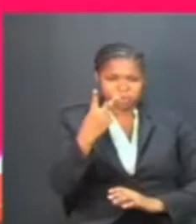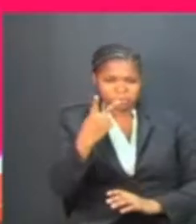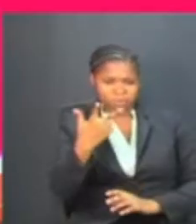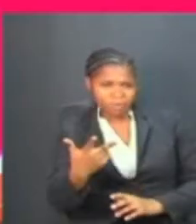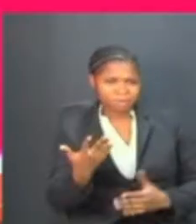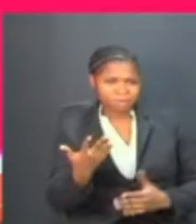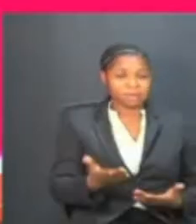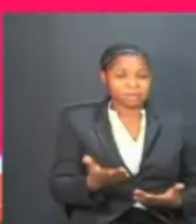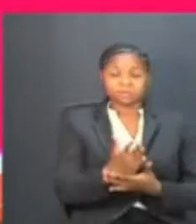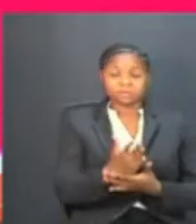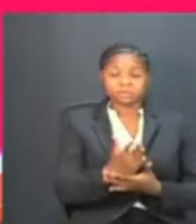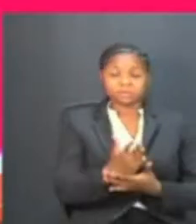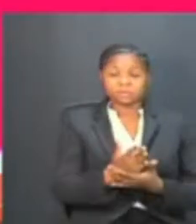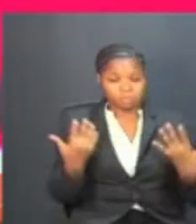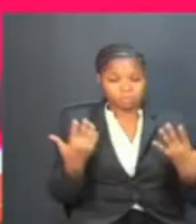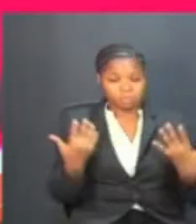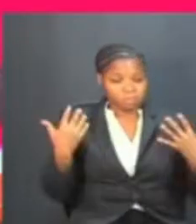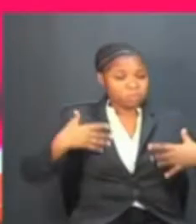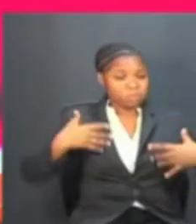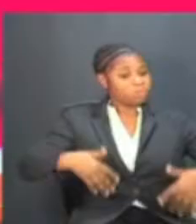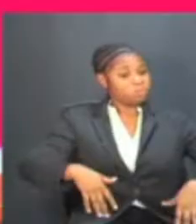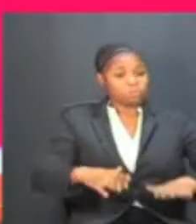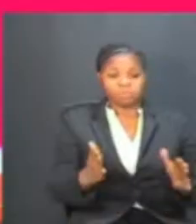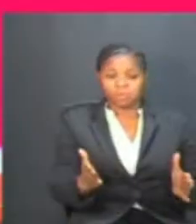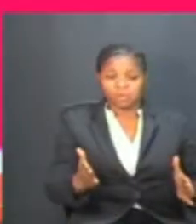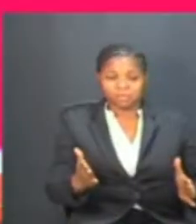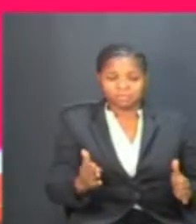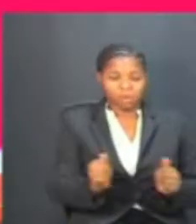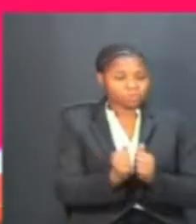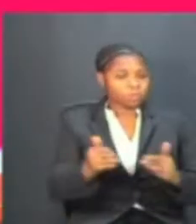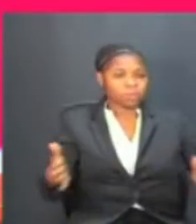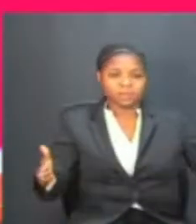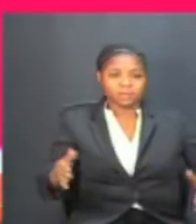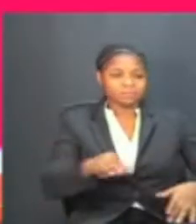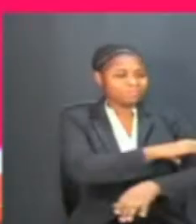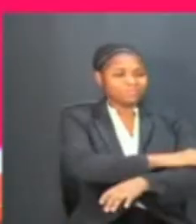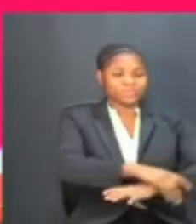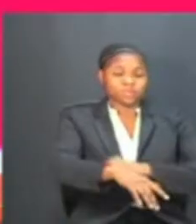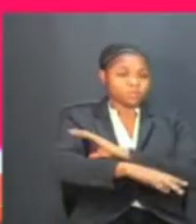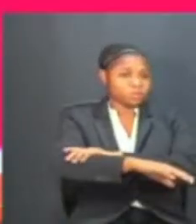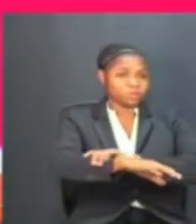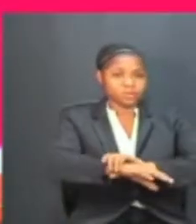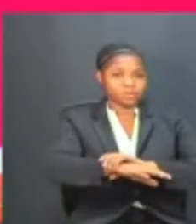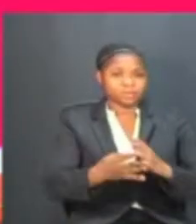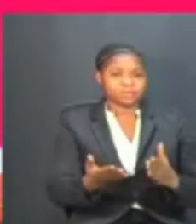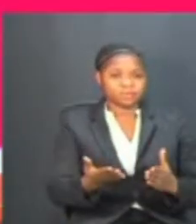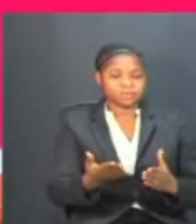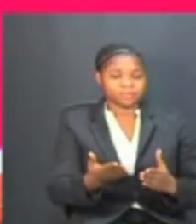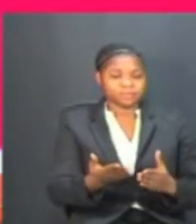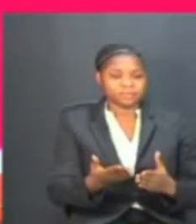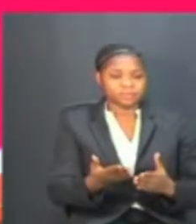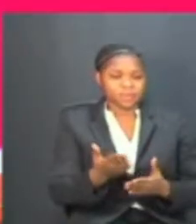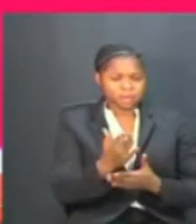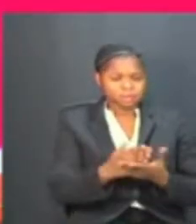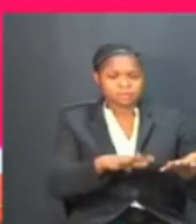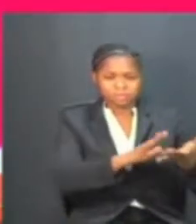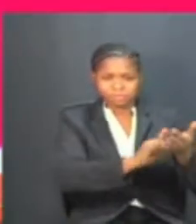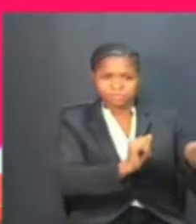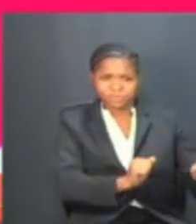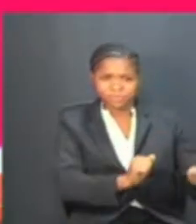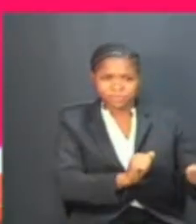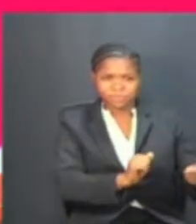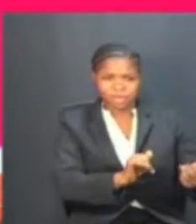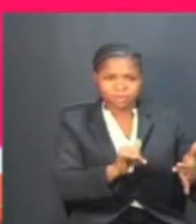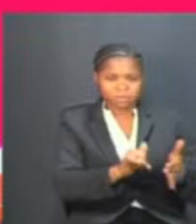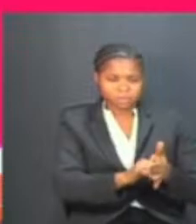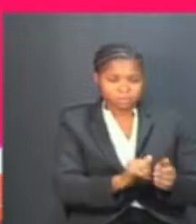Some will just wear without the inner. Honourable members, some believe that with